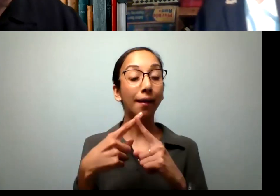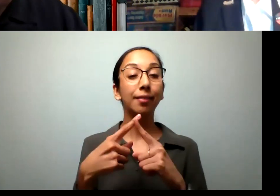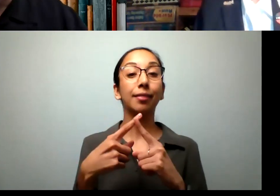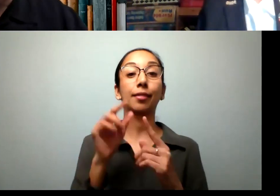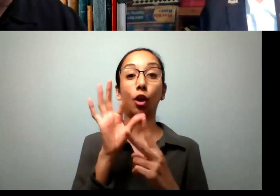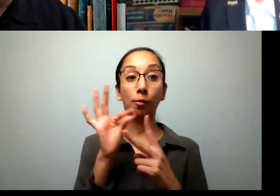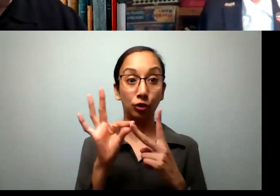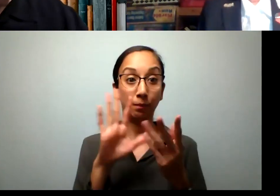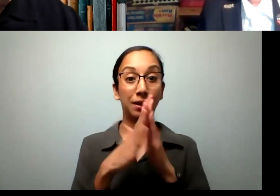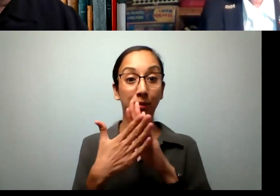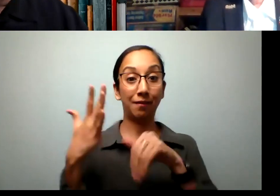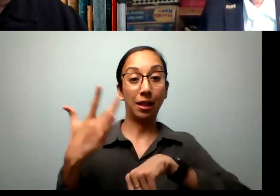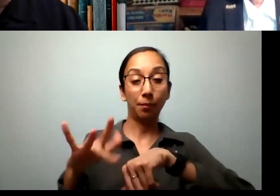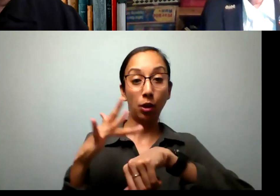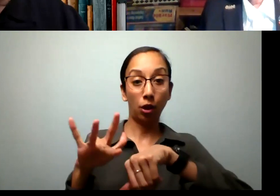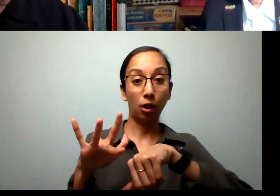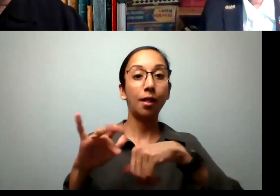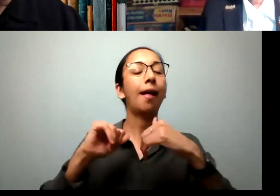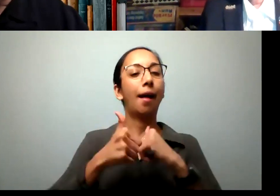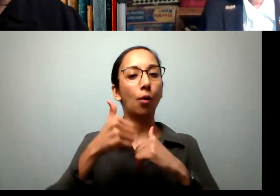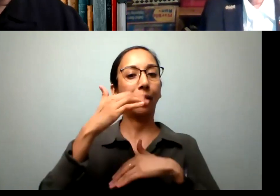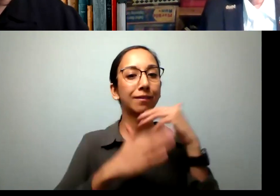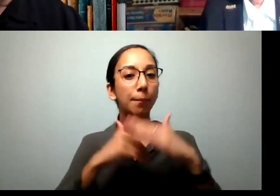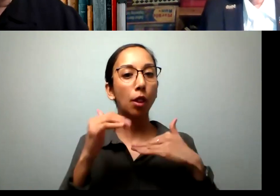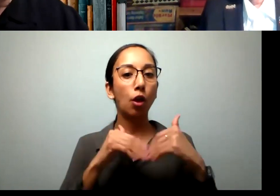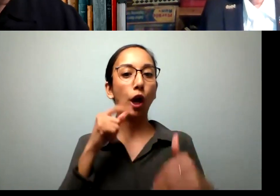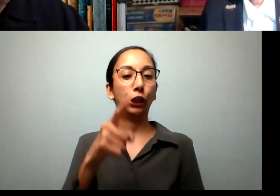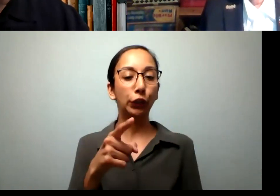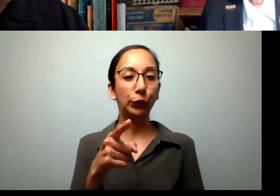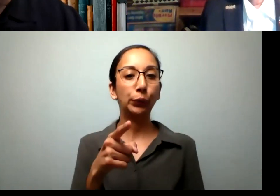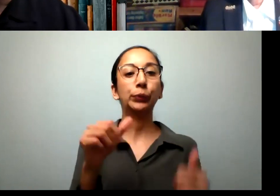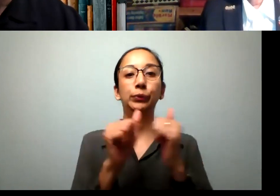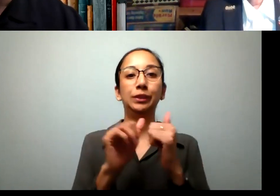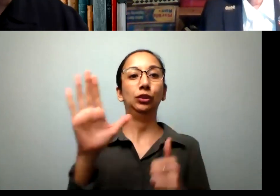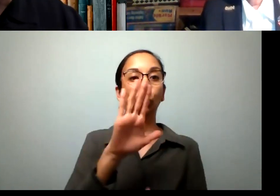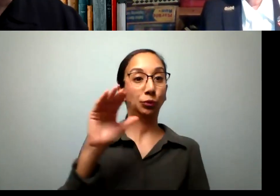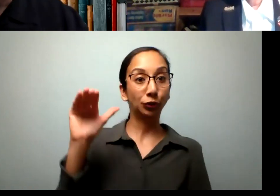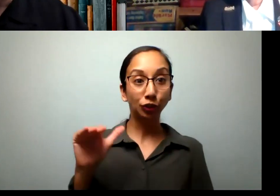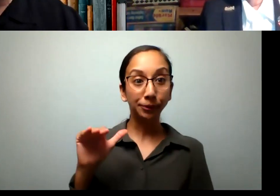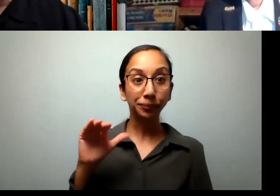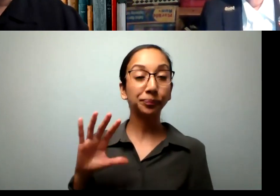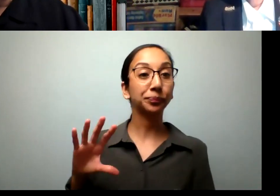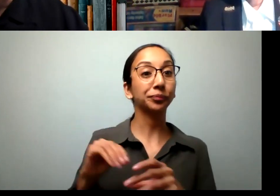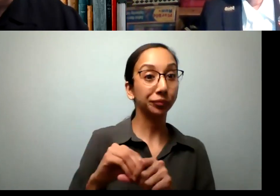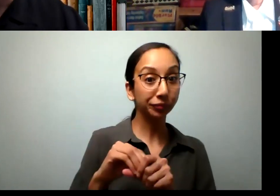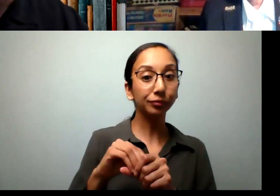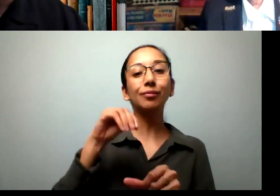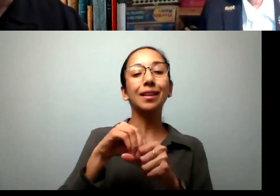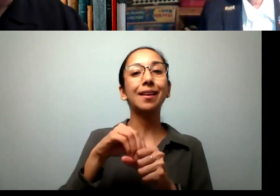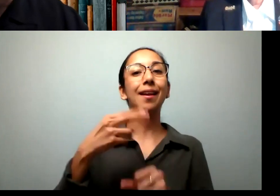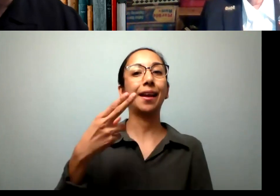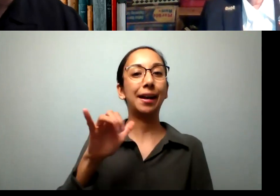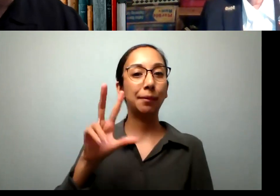becomes available, how comfortable are you with your child participating in the